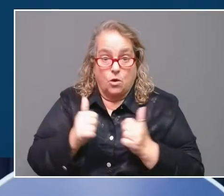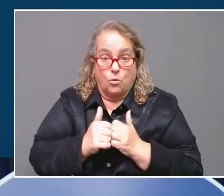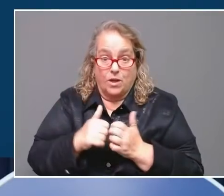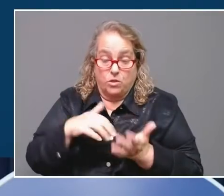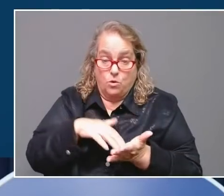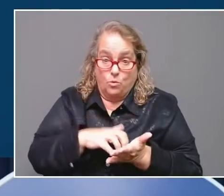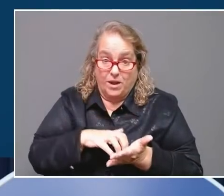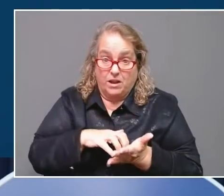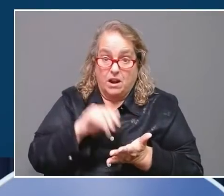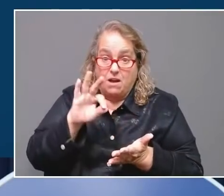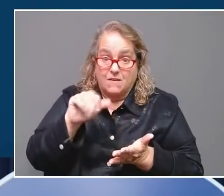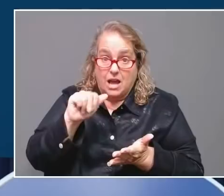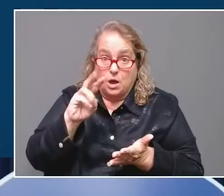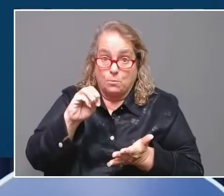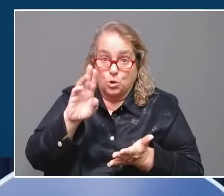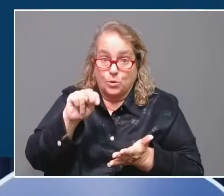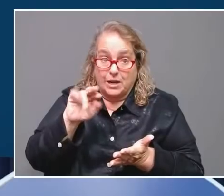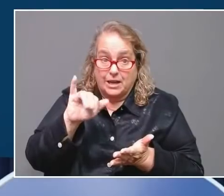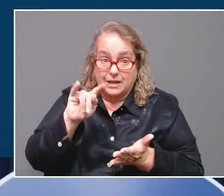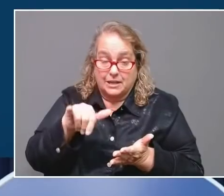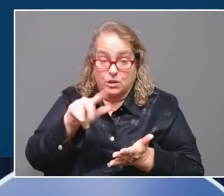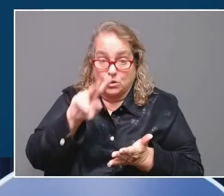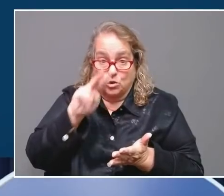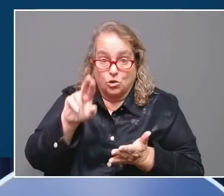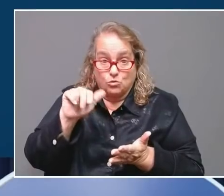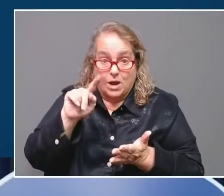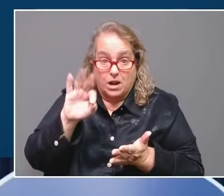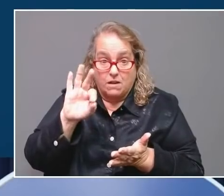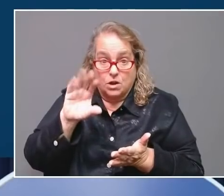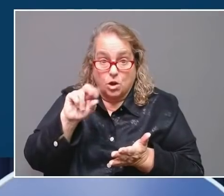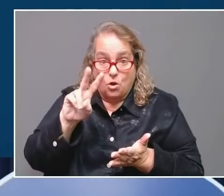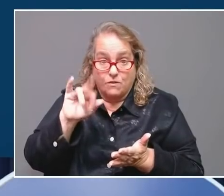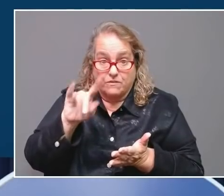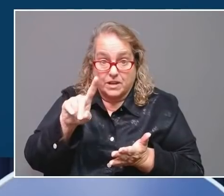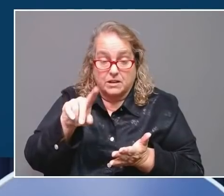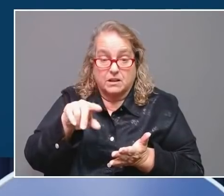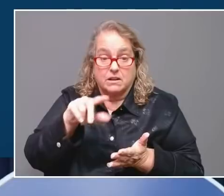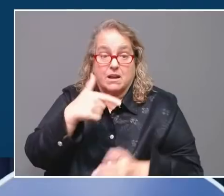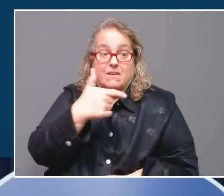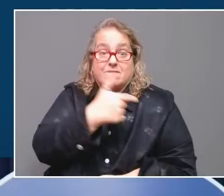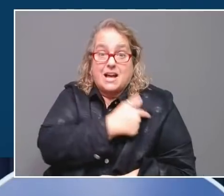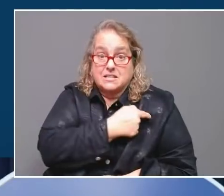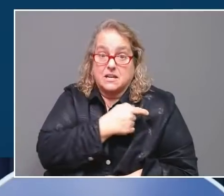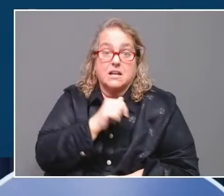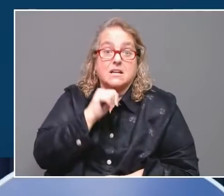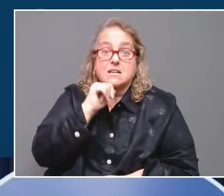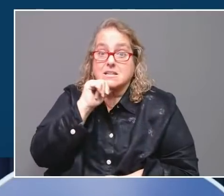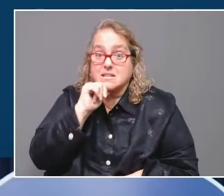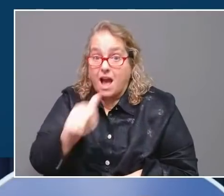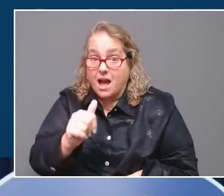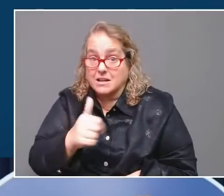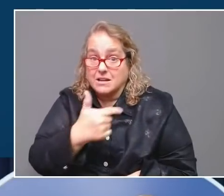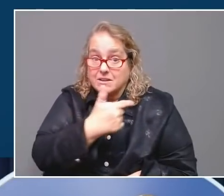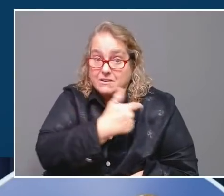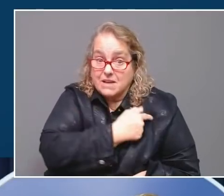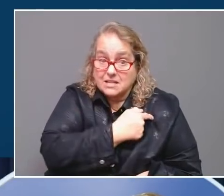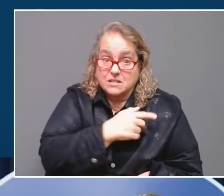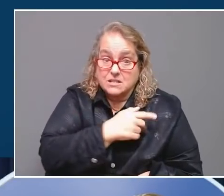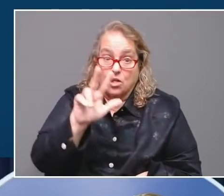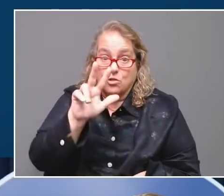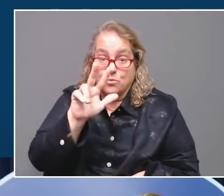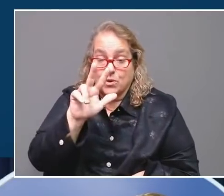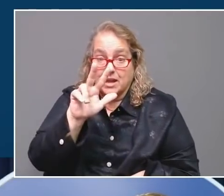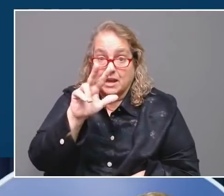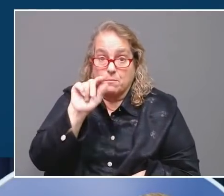we look at the rate of COVID cases and vaccinations, unvaccinated versus not, 3.5 times